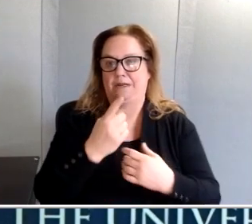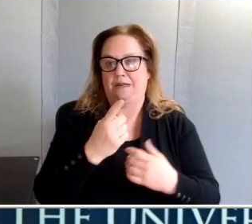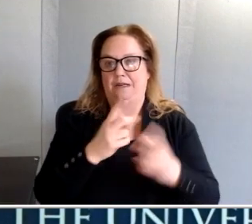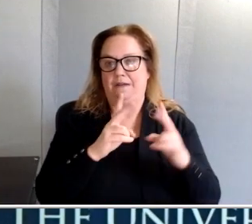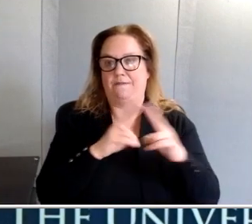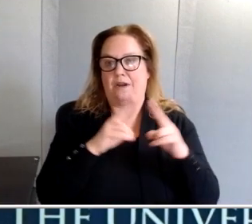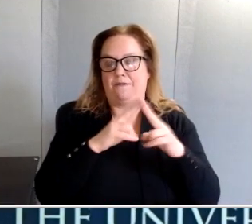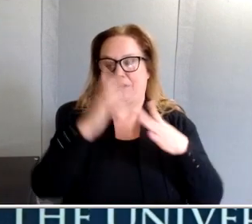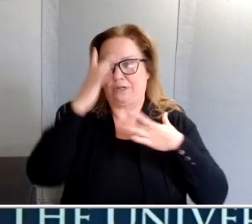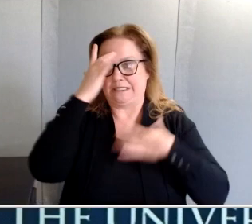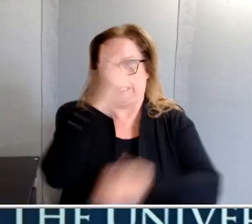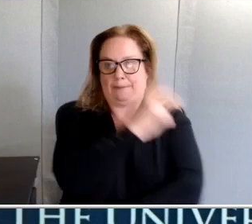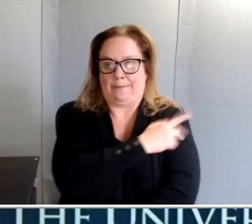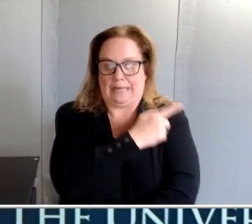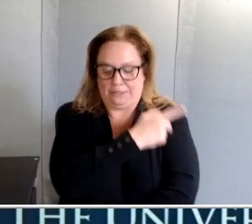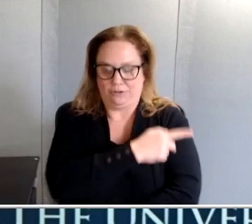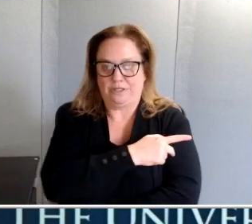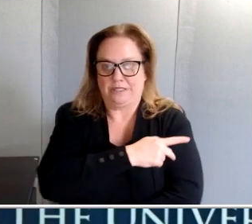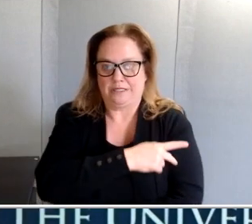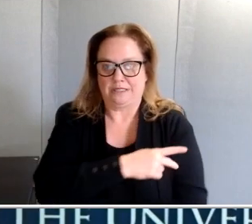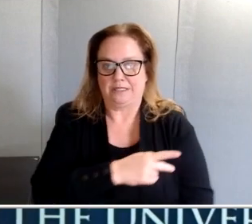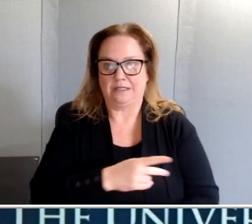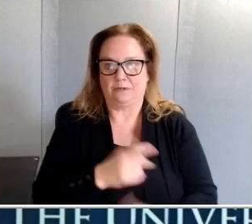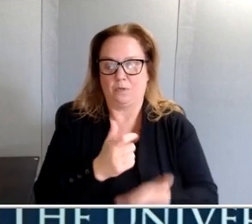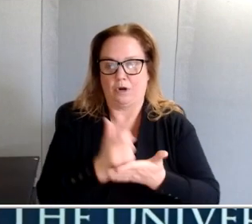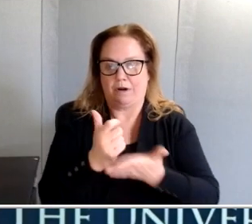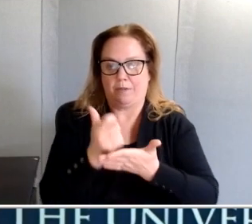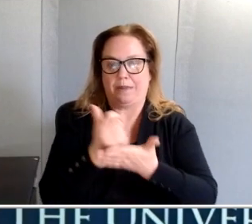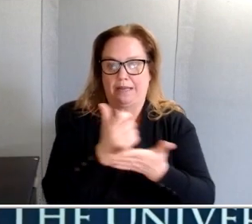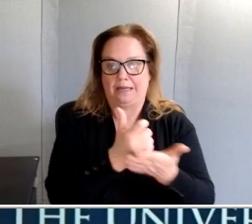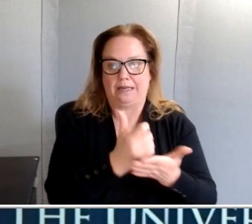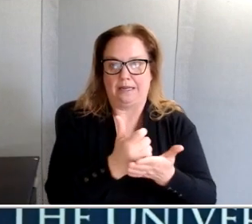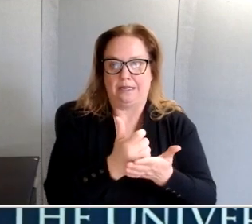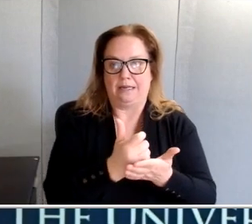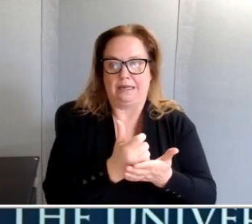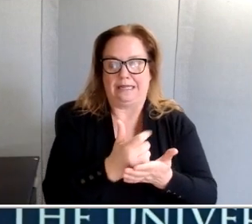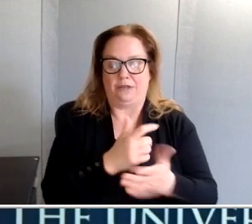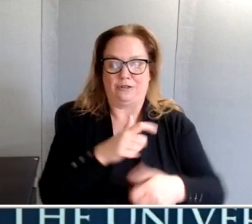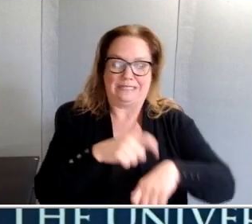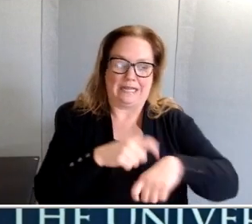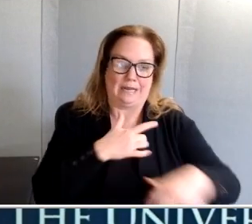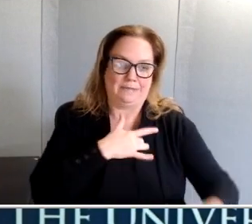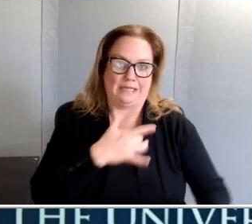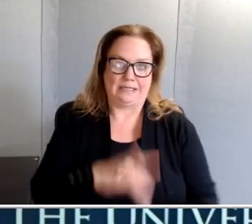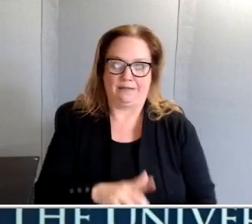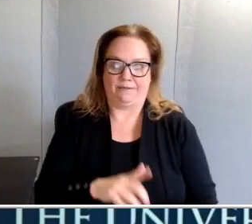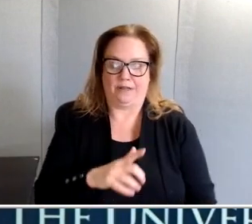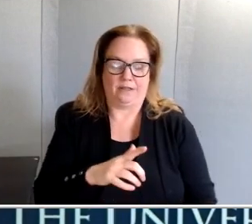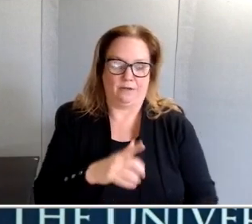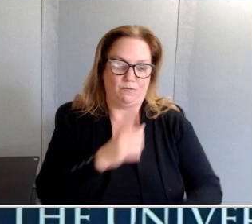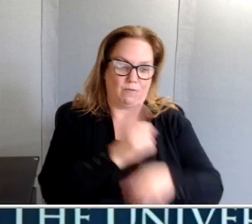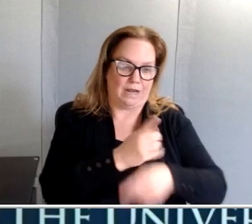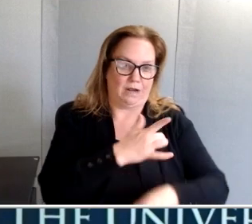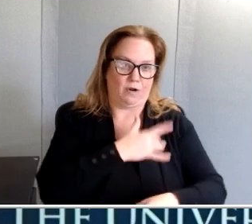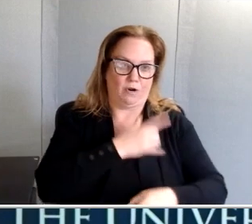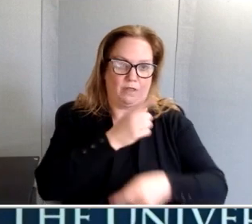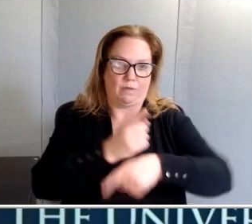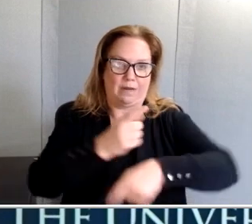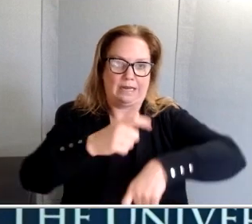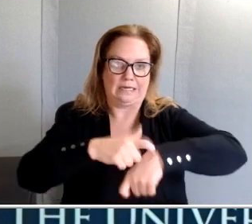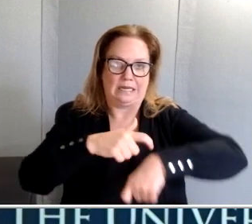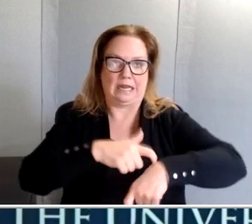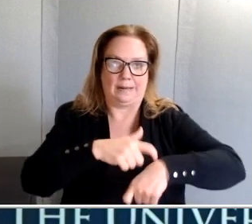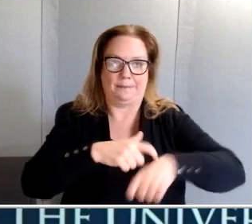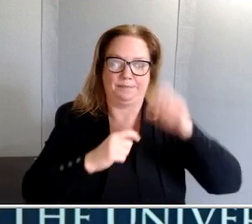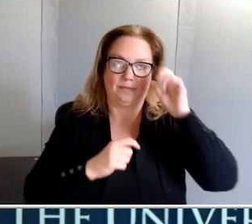sick patients that we're we're helping, and these are time-sensitive things. If we don't get the right heart at the right time, then we're leading. That